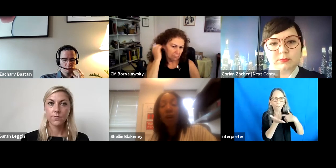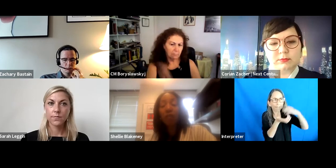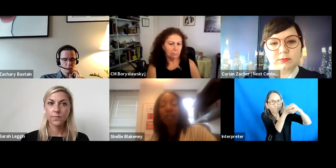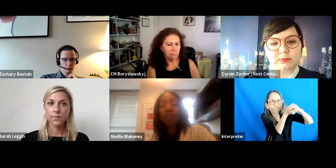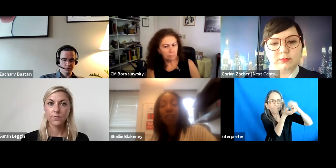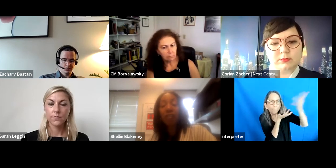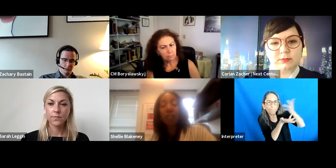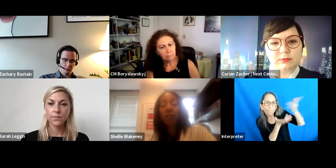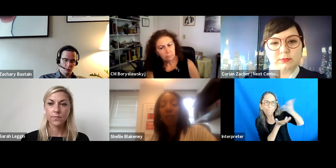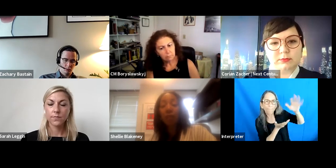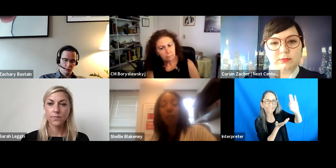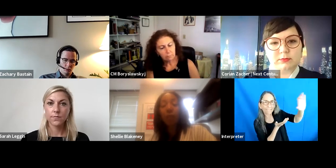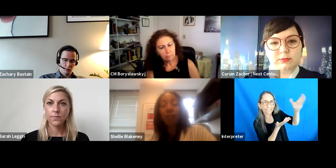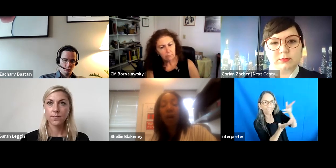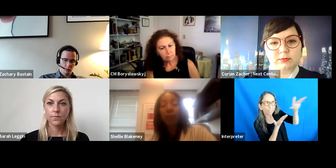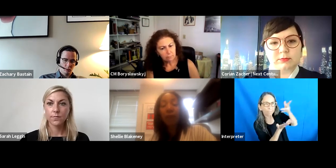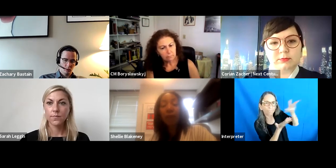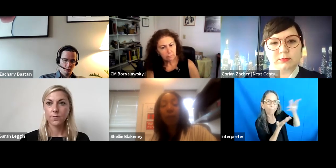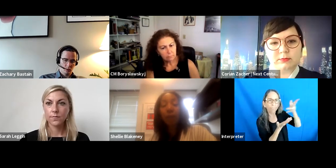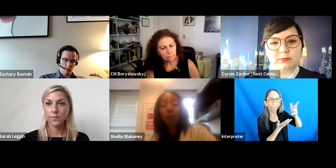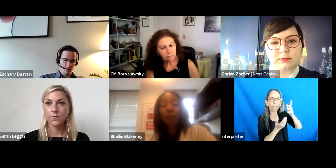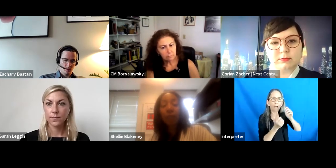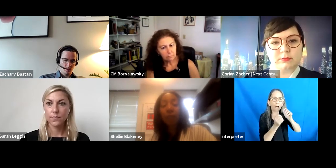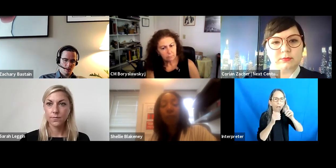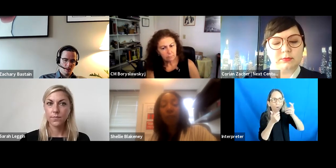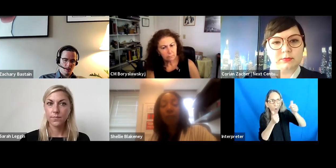further conversations on this very important topic.